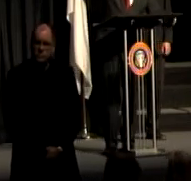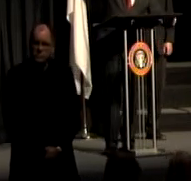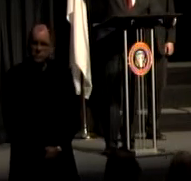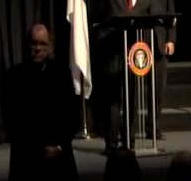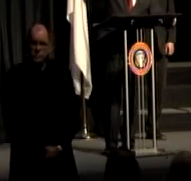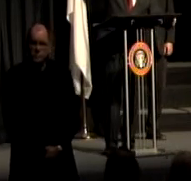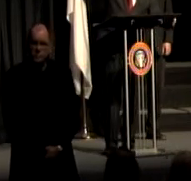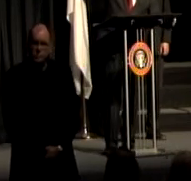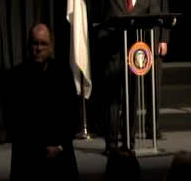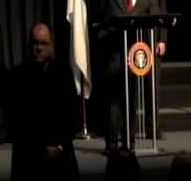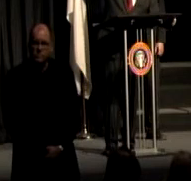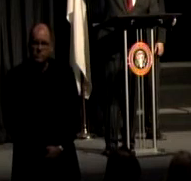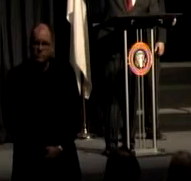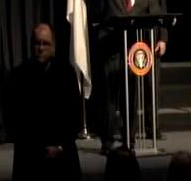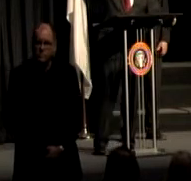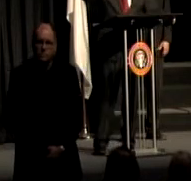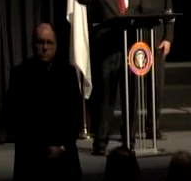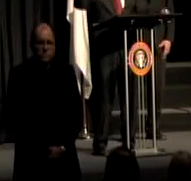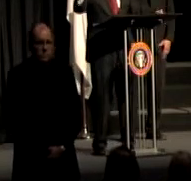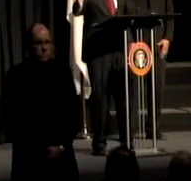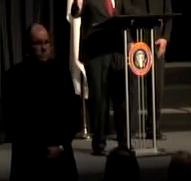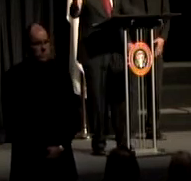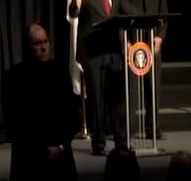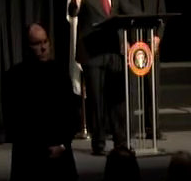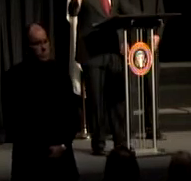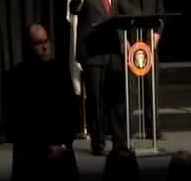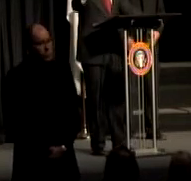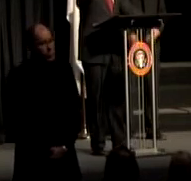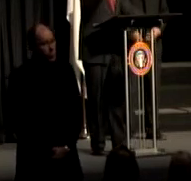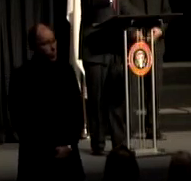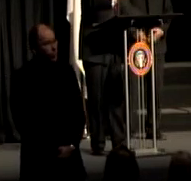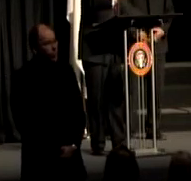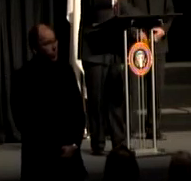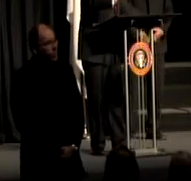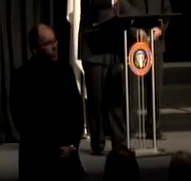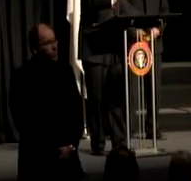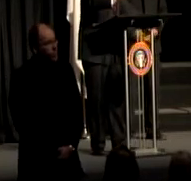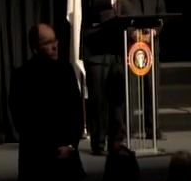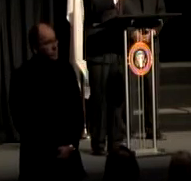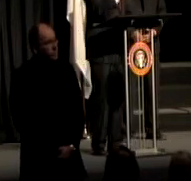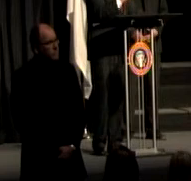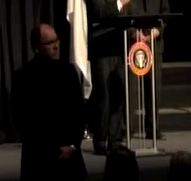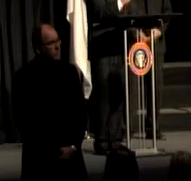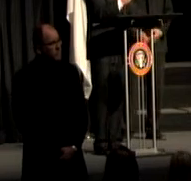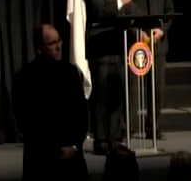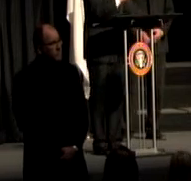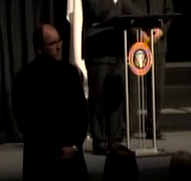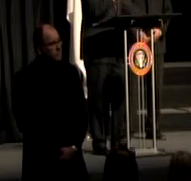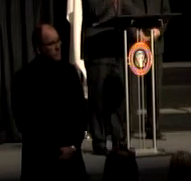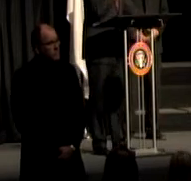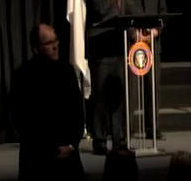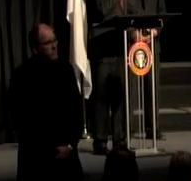is is Jesus being honored and if we can have a church that's unified that understands